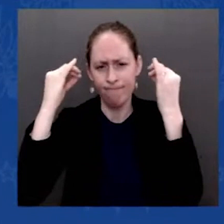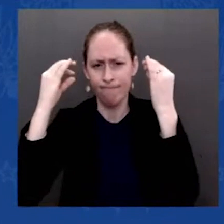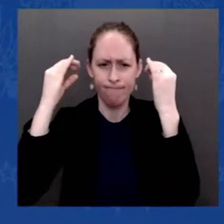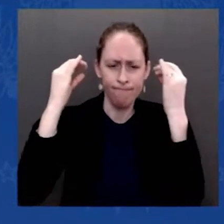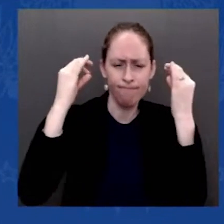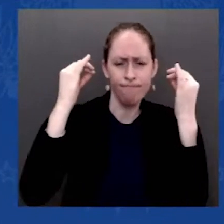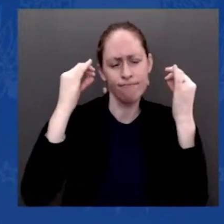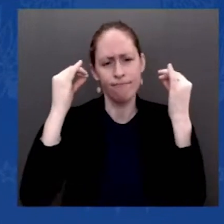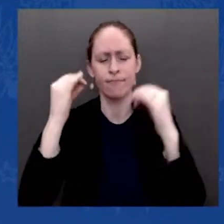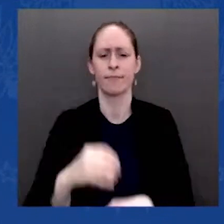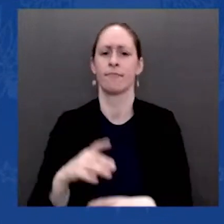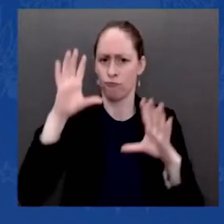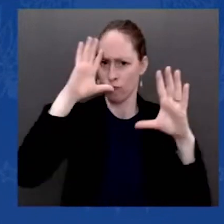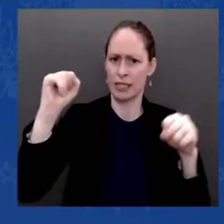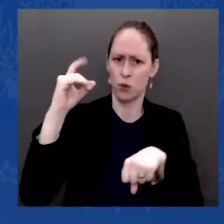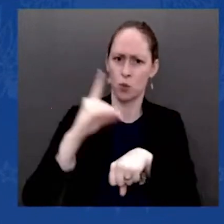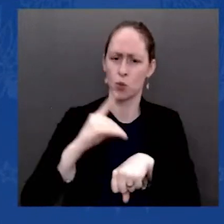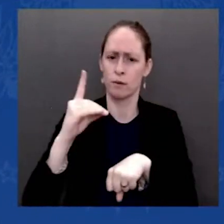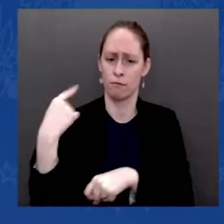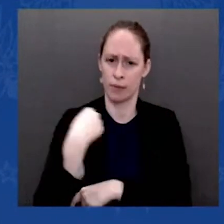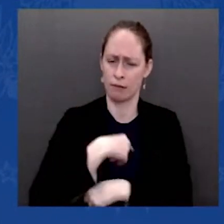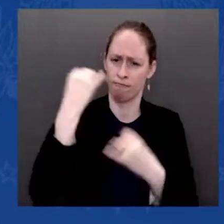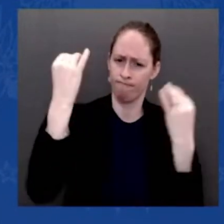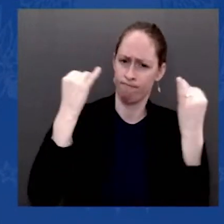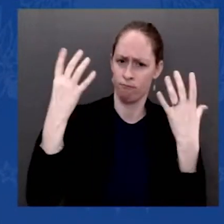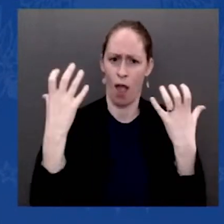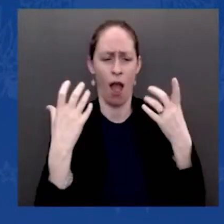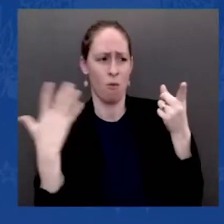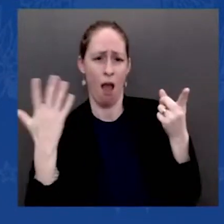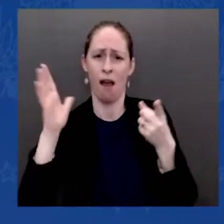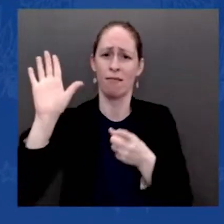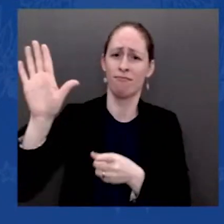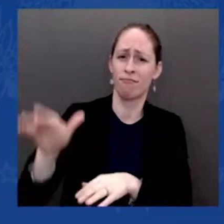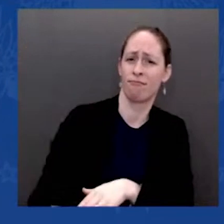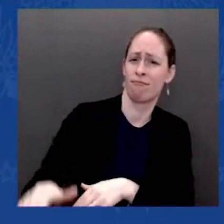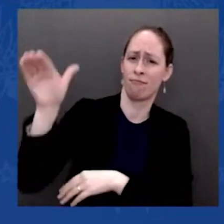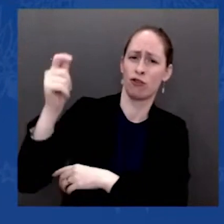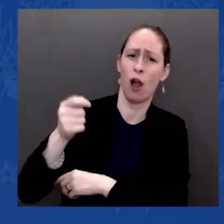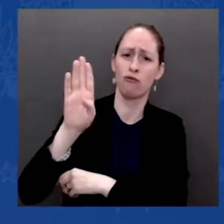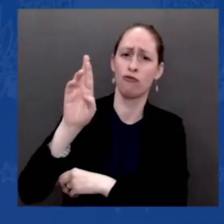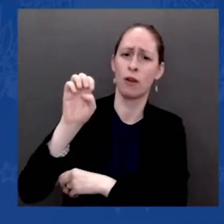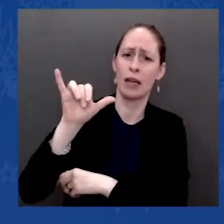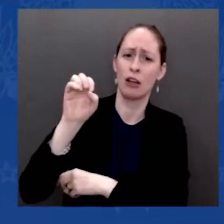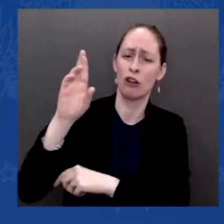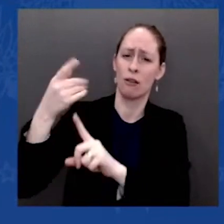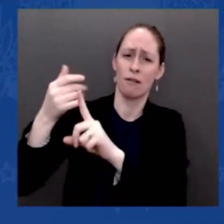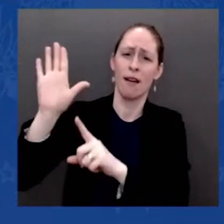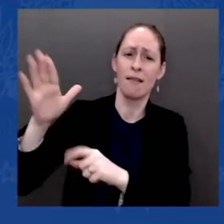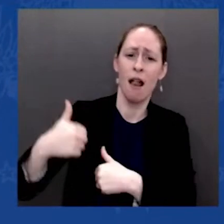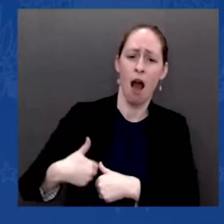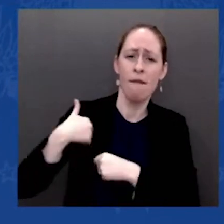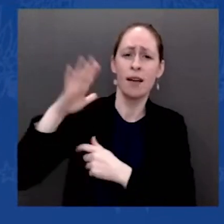decency. While I've been studying candidates' backgrounds and writings, I've made no decision except one.